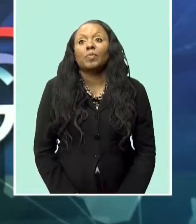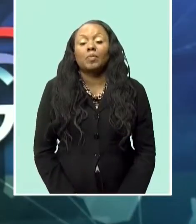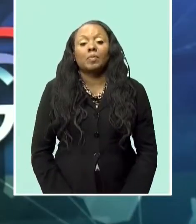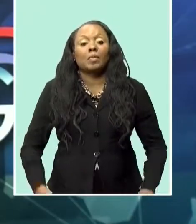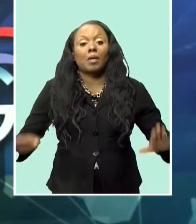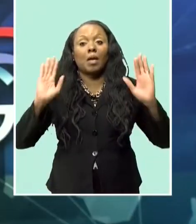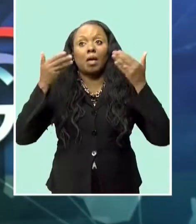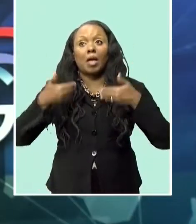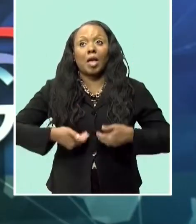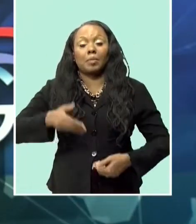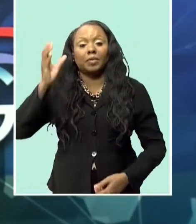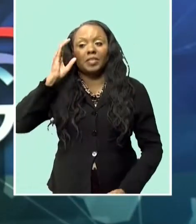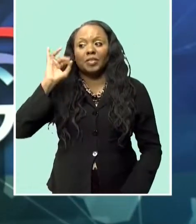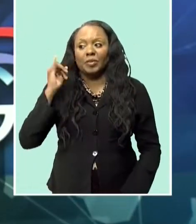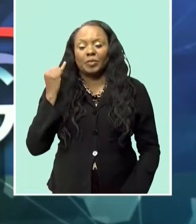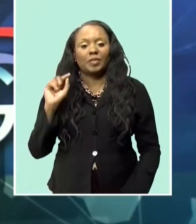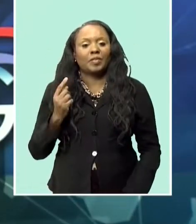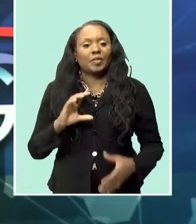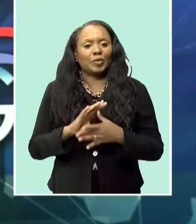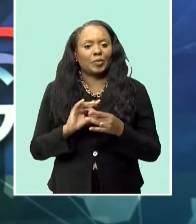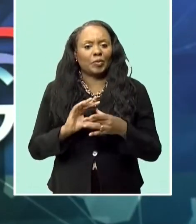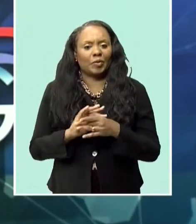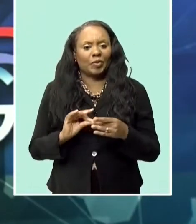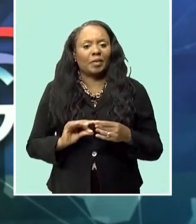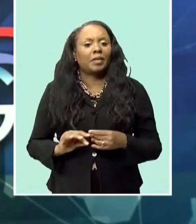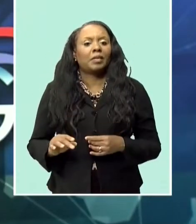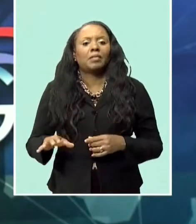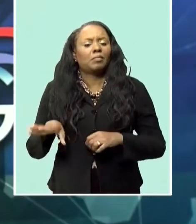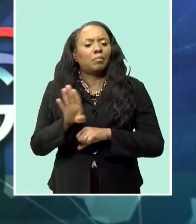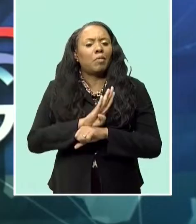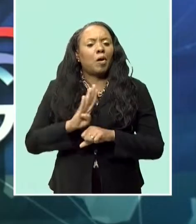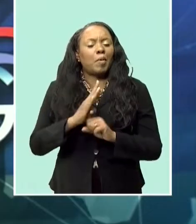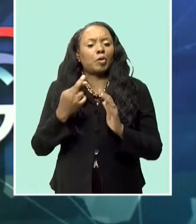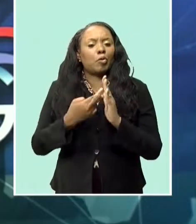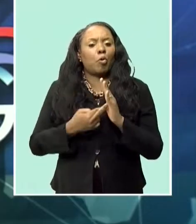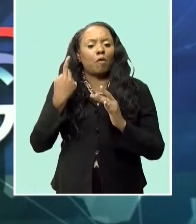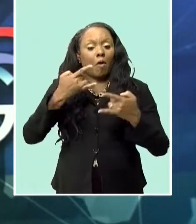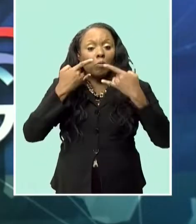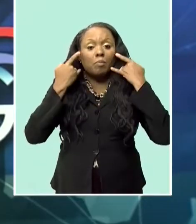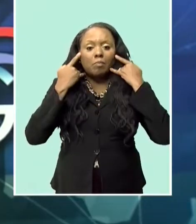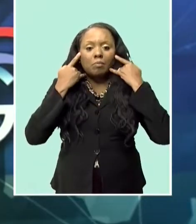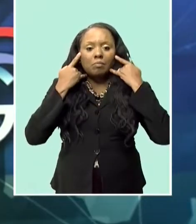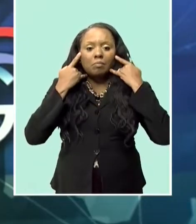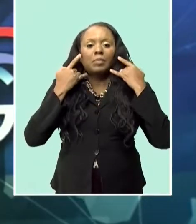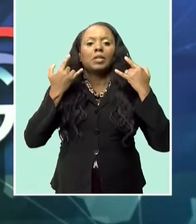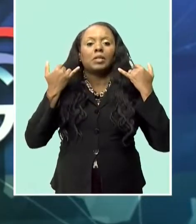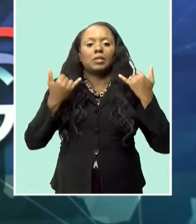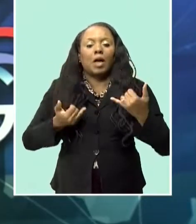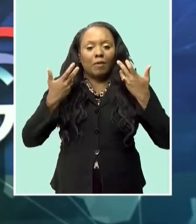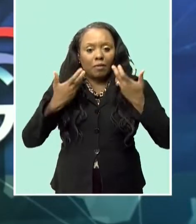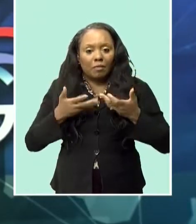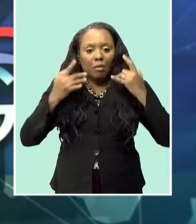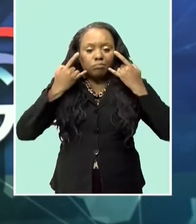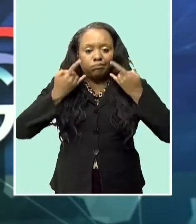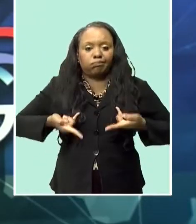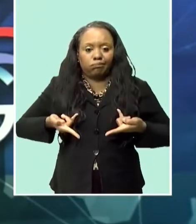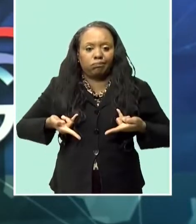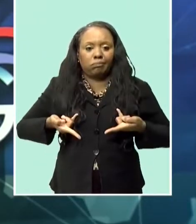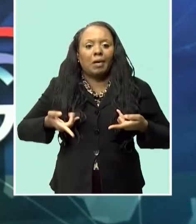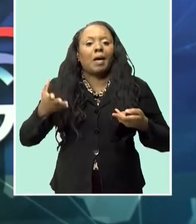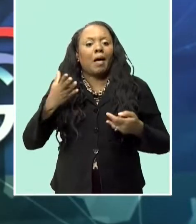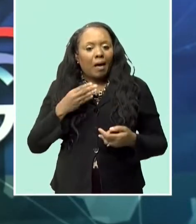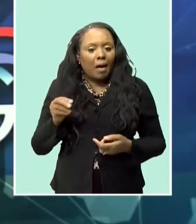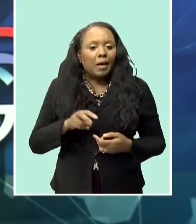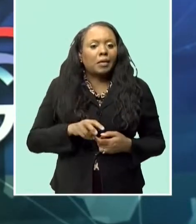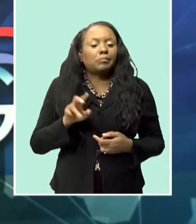I'm Shane Jones, leading the news at 7. Barbados is removing the mask mandate and discontinuing all COVID-19 travel protocols from